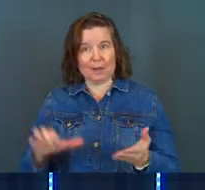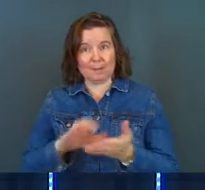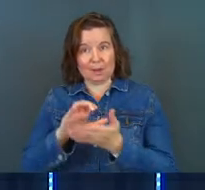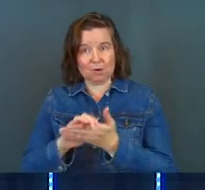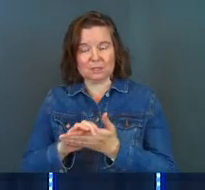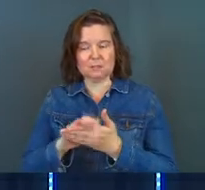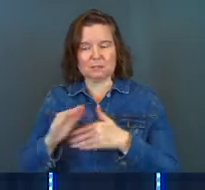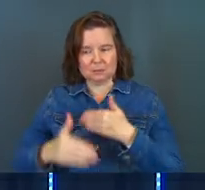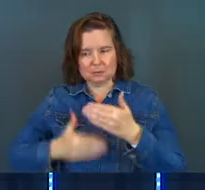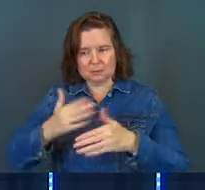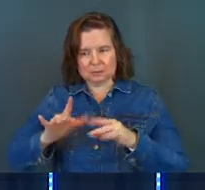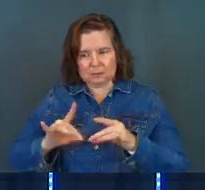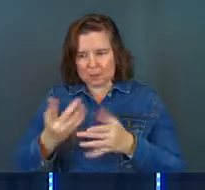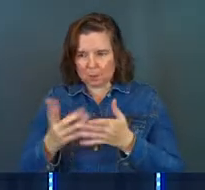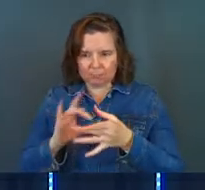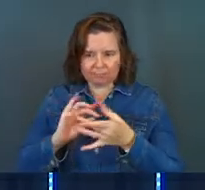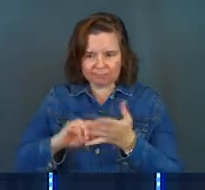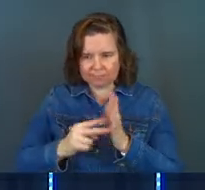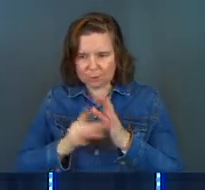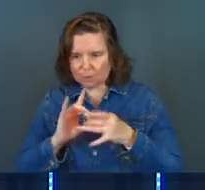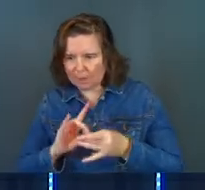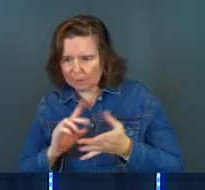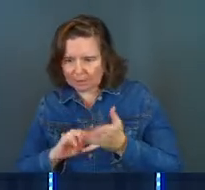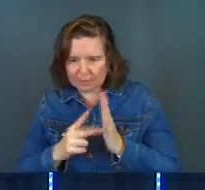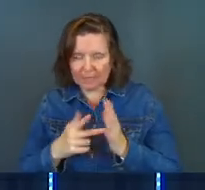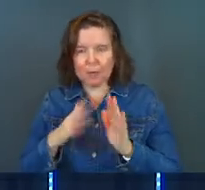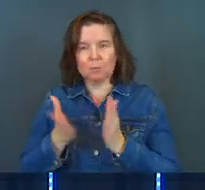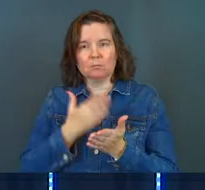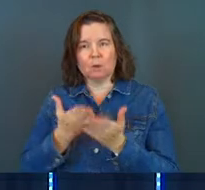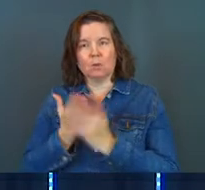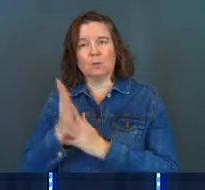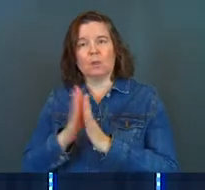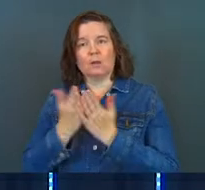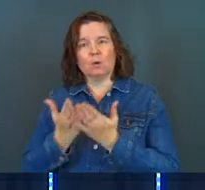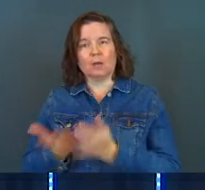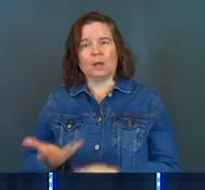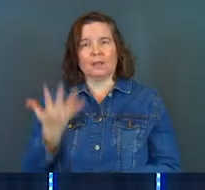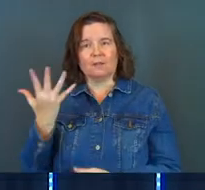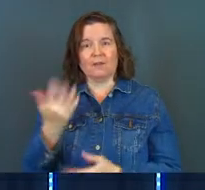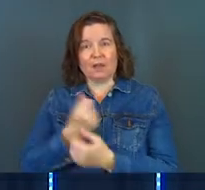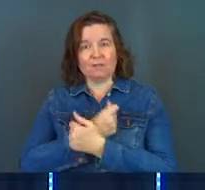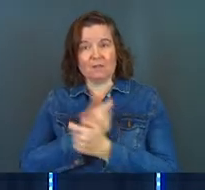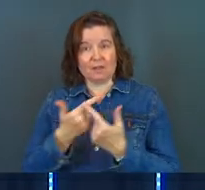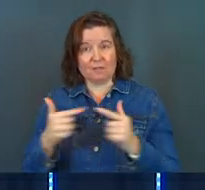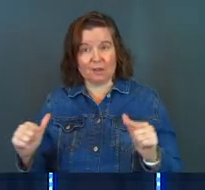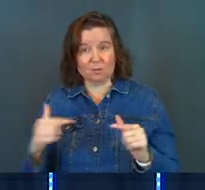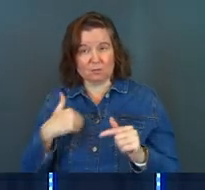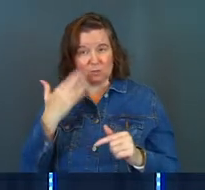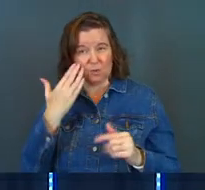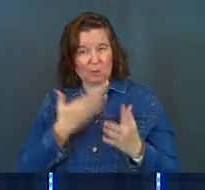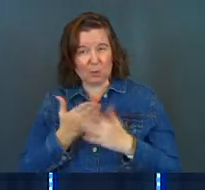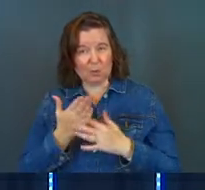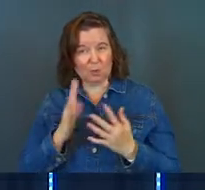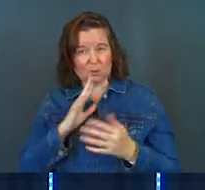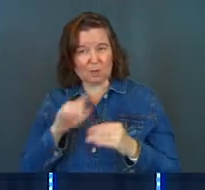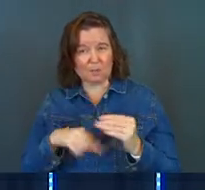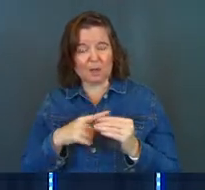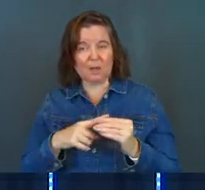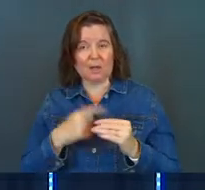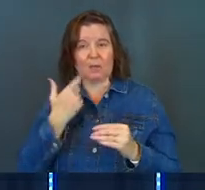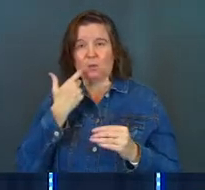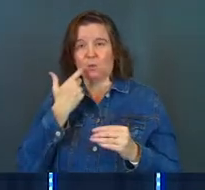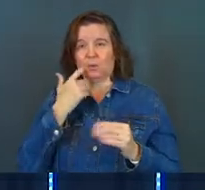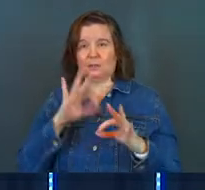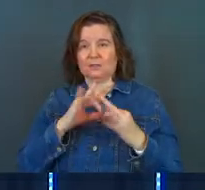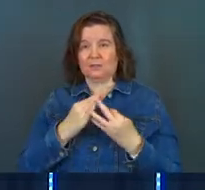marriage and what it was to have a relationship, and we went through that book on the 5 love languages. And some of you guys have been through that. We talked about it at the